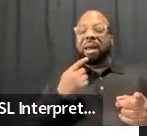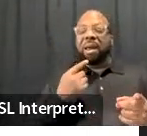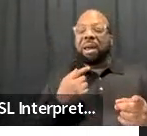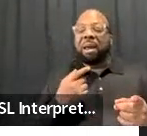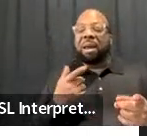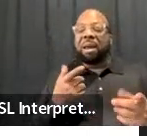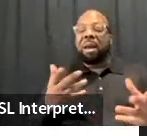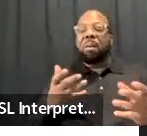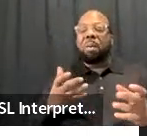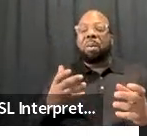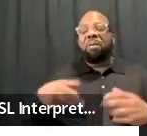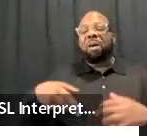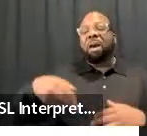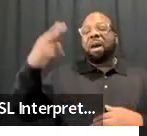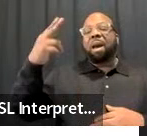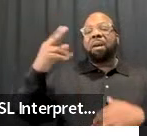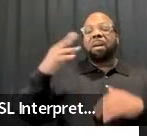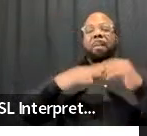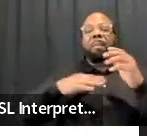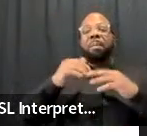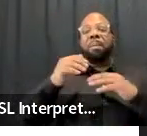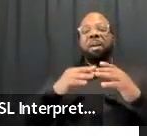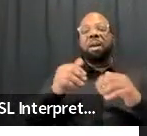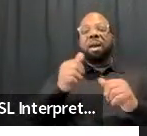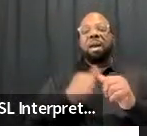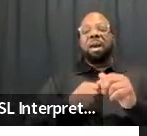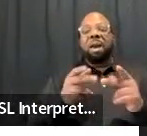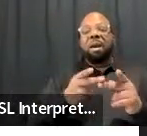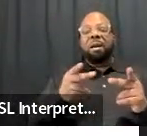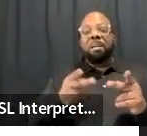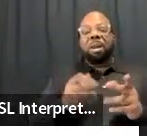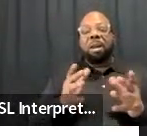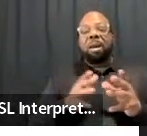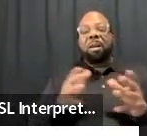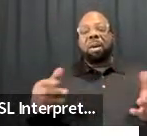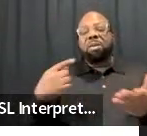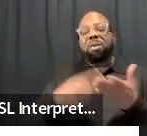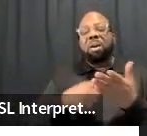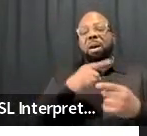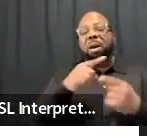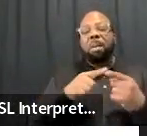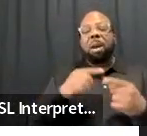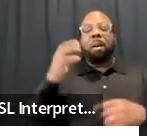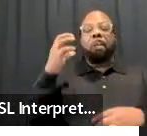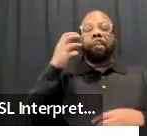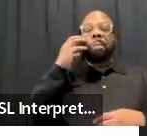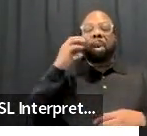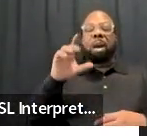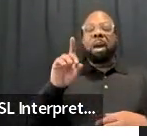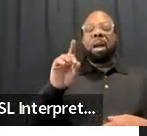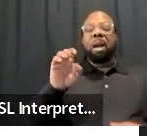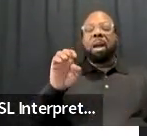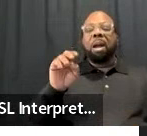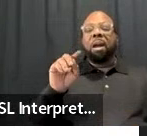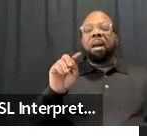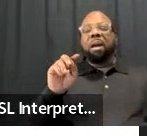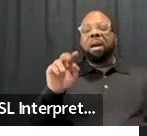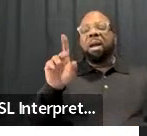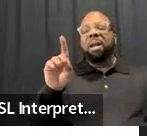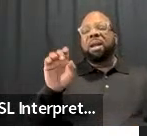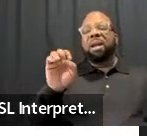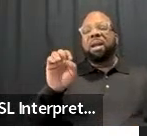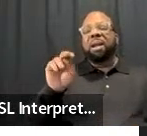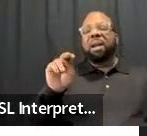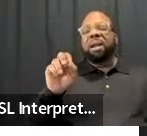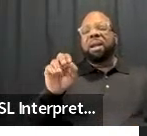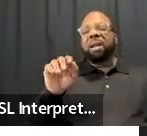higher buildings everywhere. And much of this been talking about density, and the city of Yes,